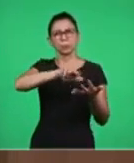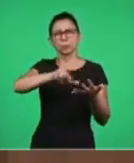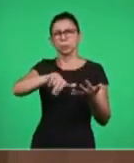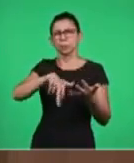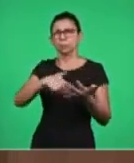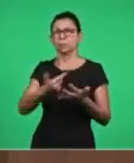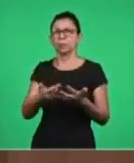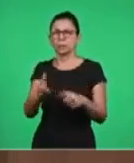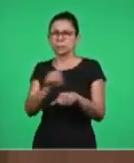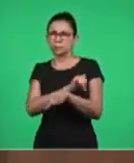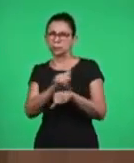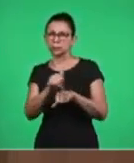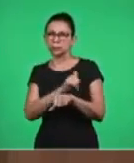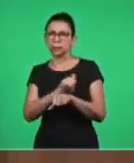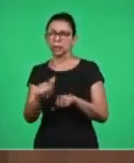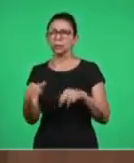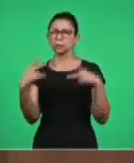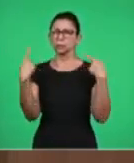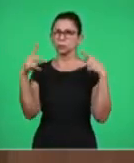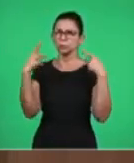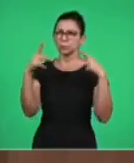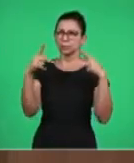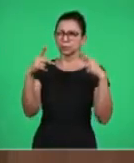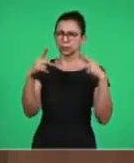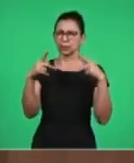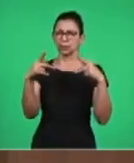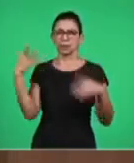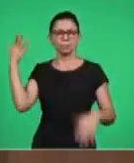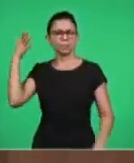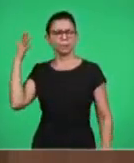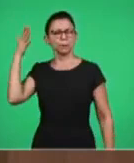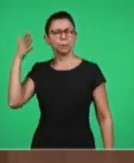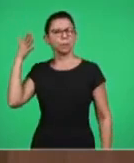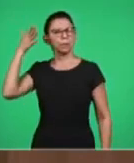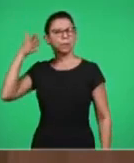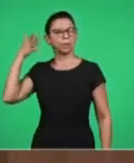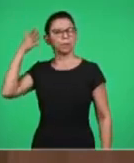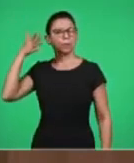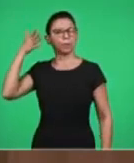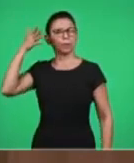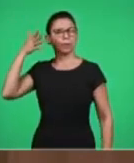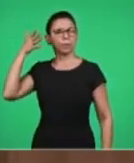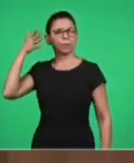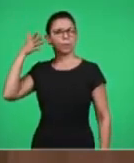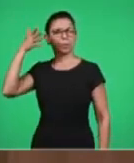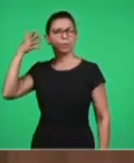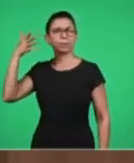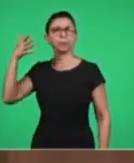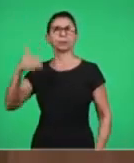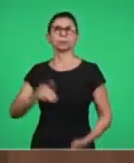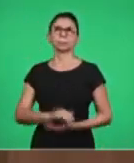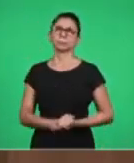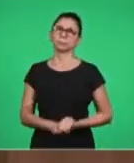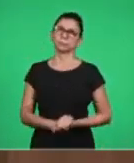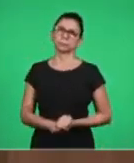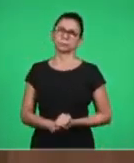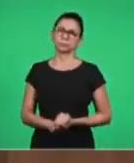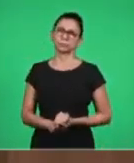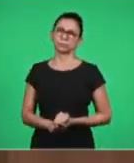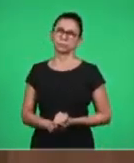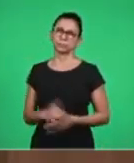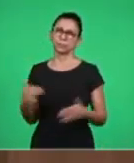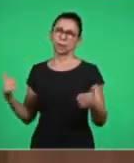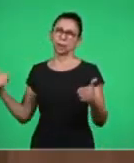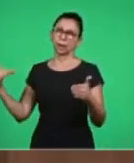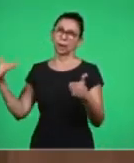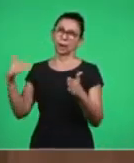homiletics, apologetics, all the resources of the speech, they have been